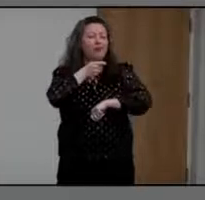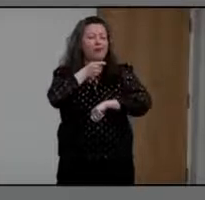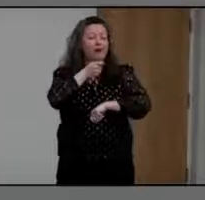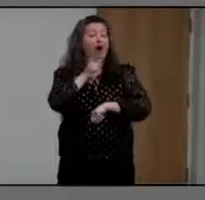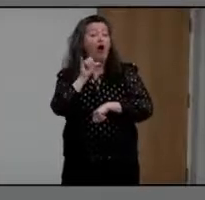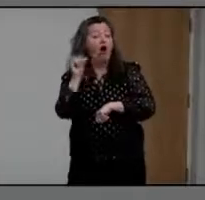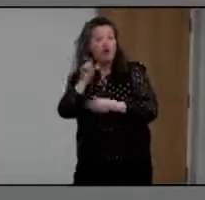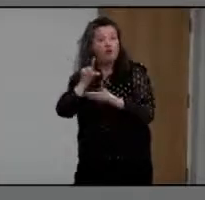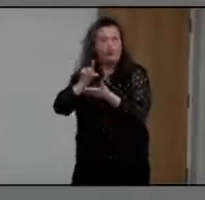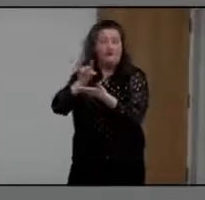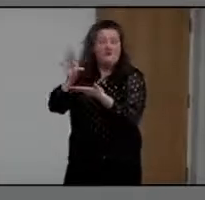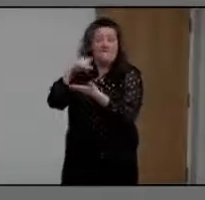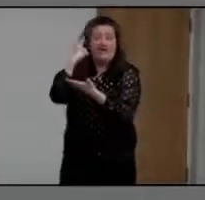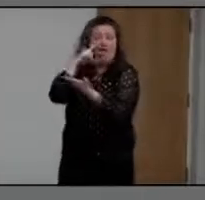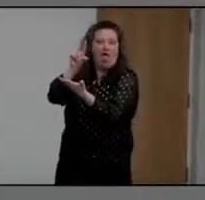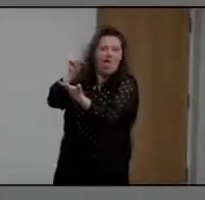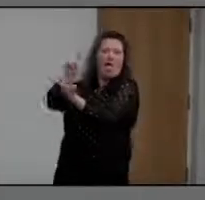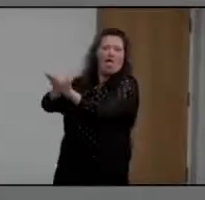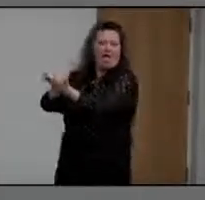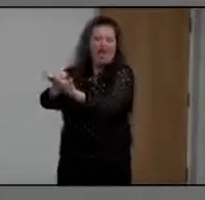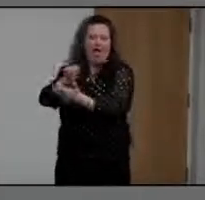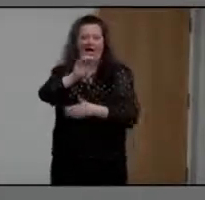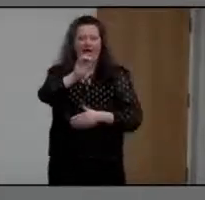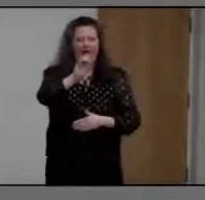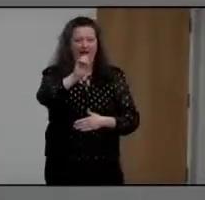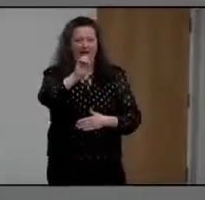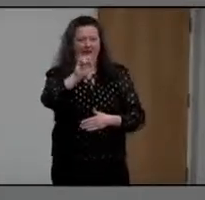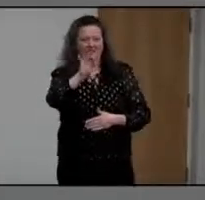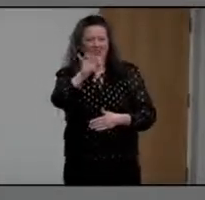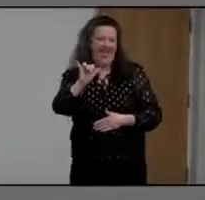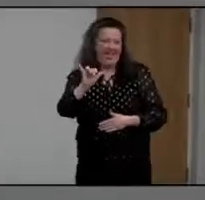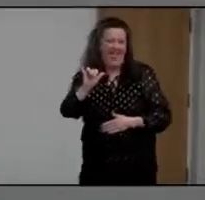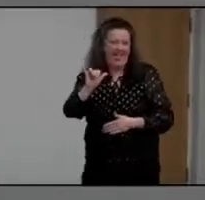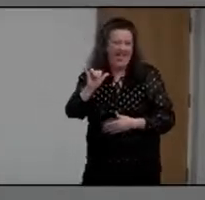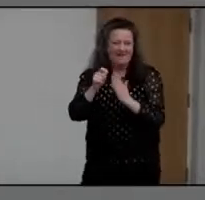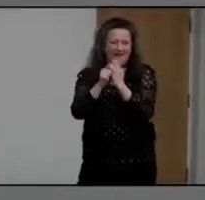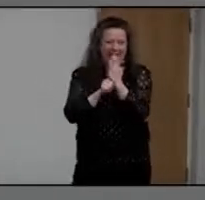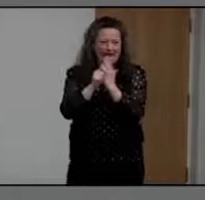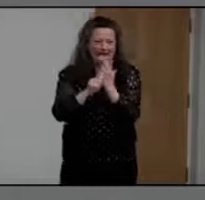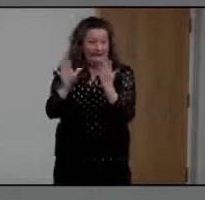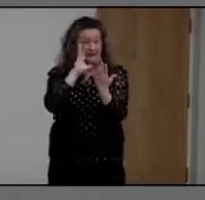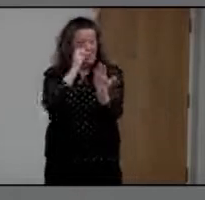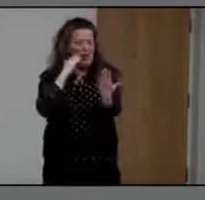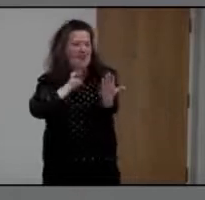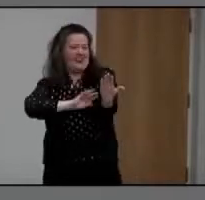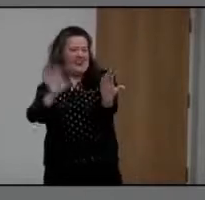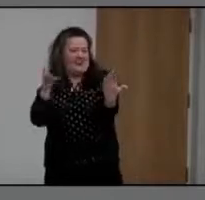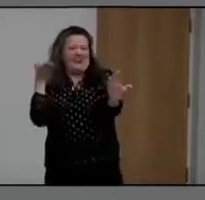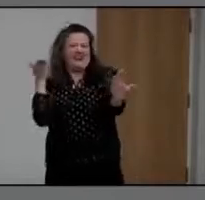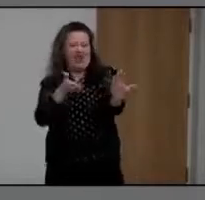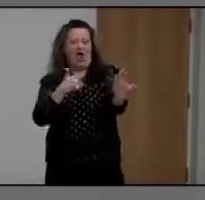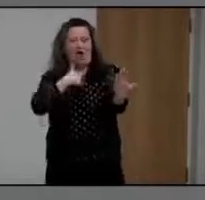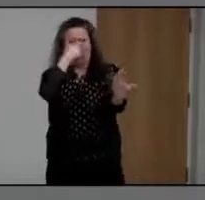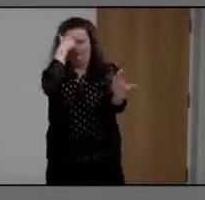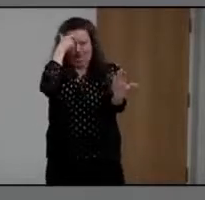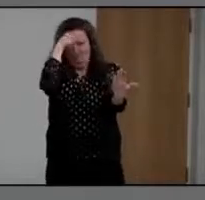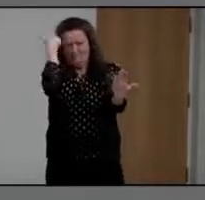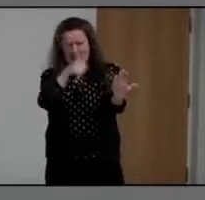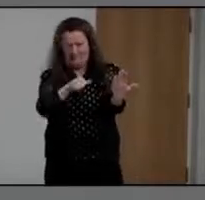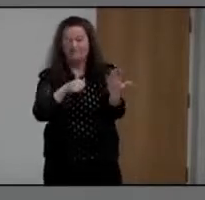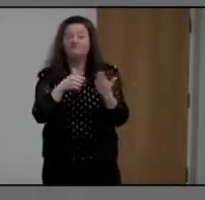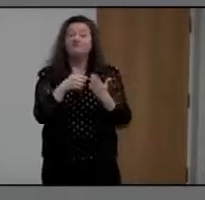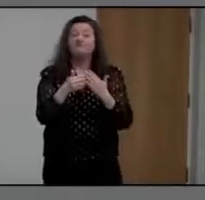magazine as the Prince of Podcasting, and I'll never forget that cover photo of you. Ryan was named one of